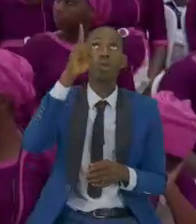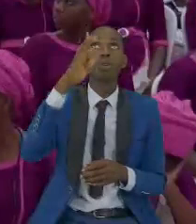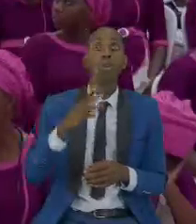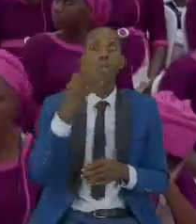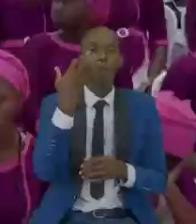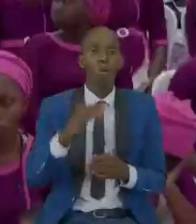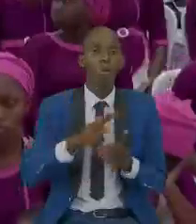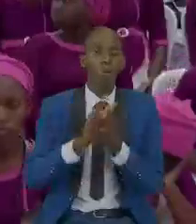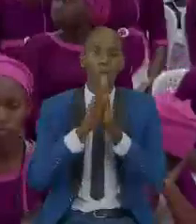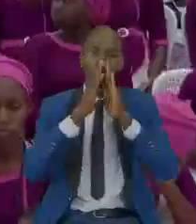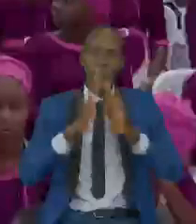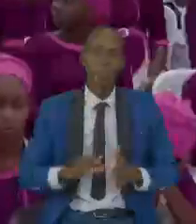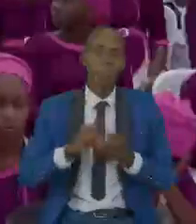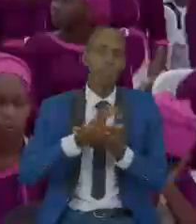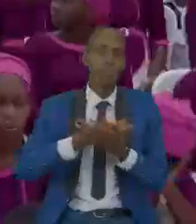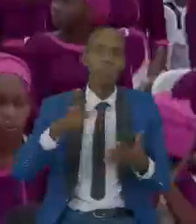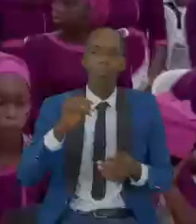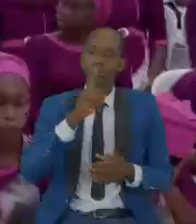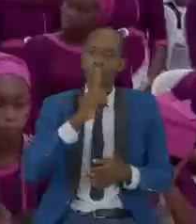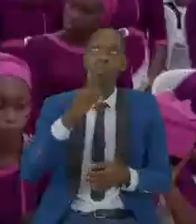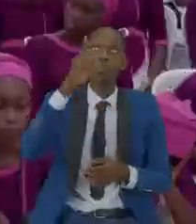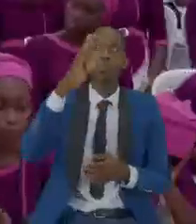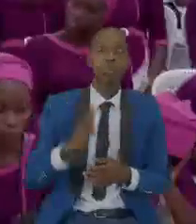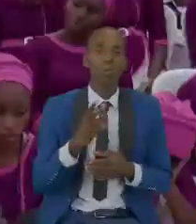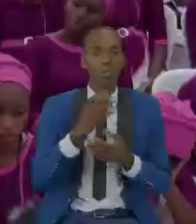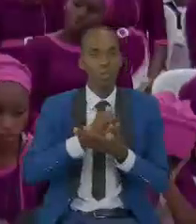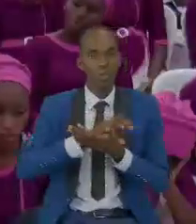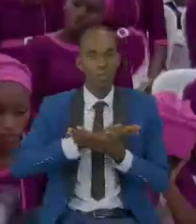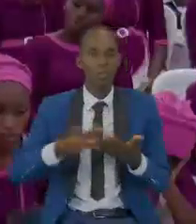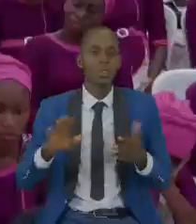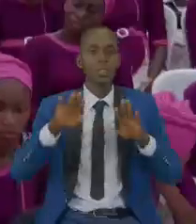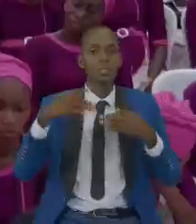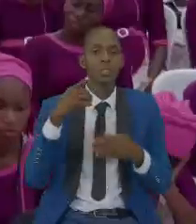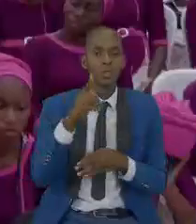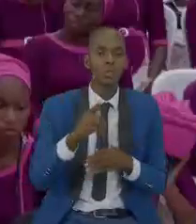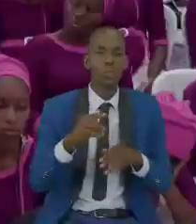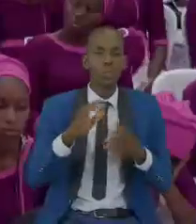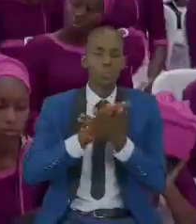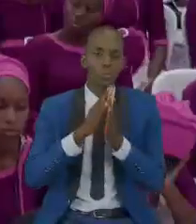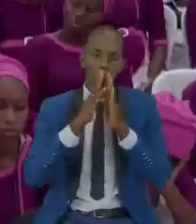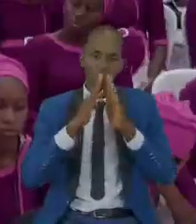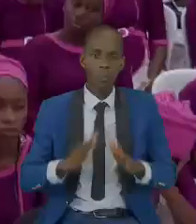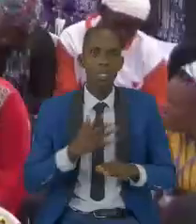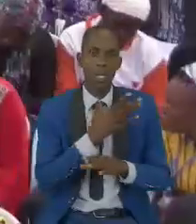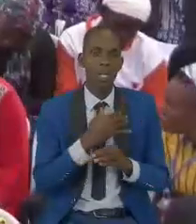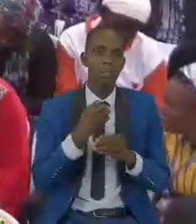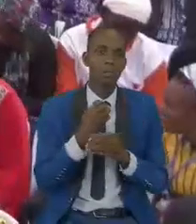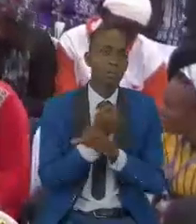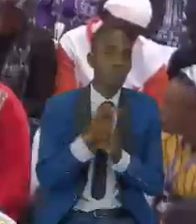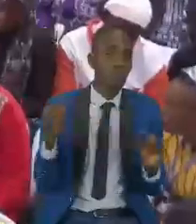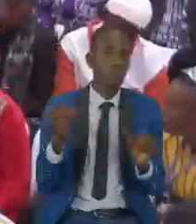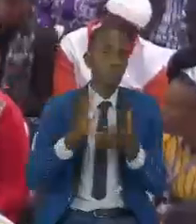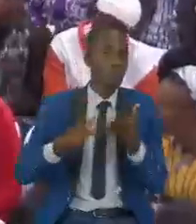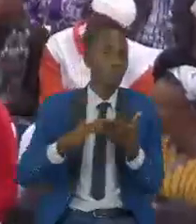peace sanctified. The very God of peace has given you peace at salvation, pardon at salvation. And now